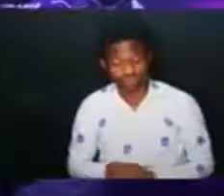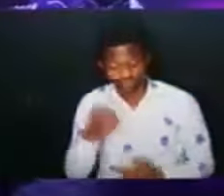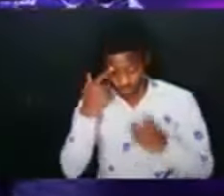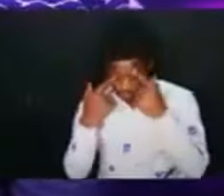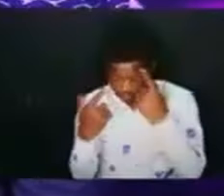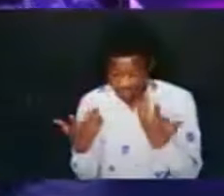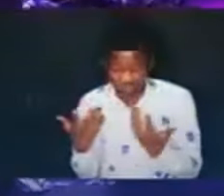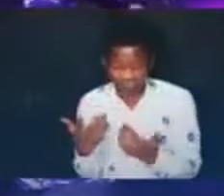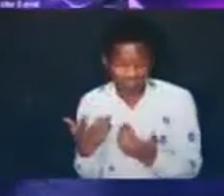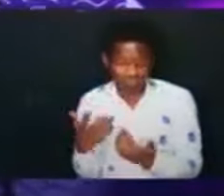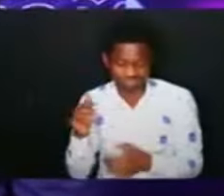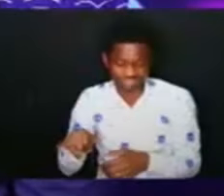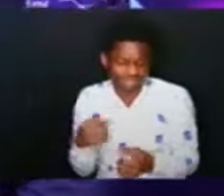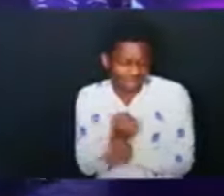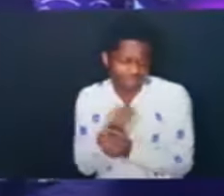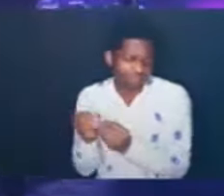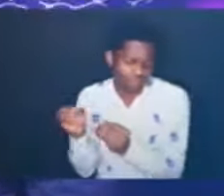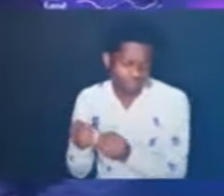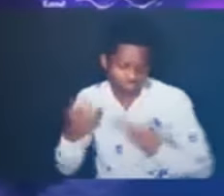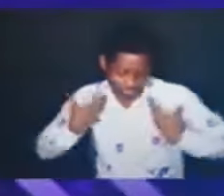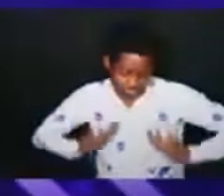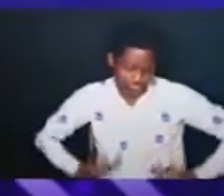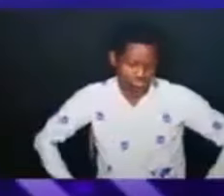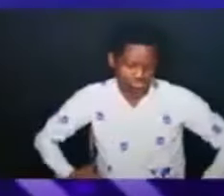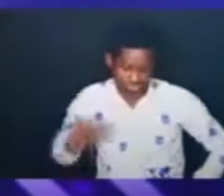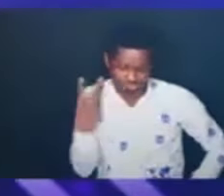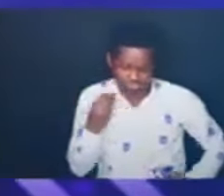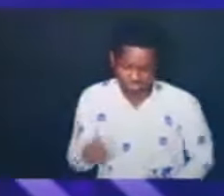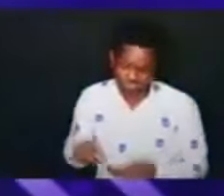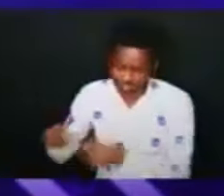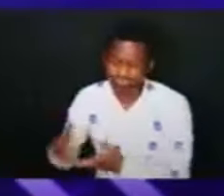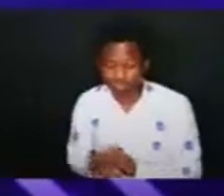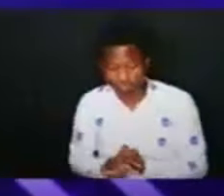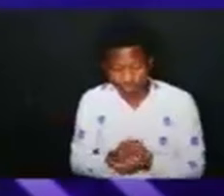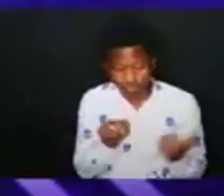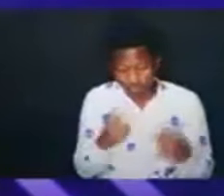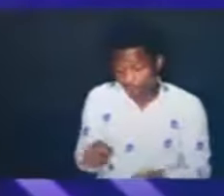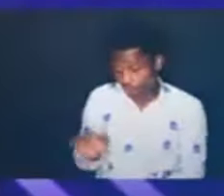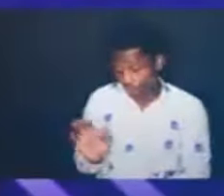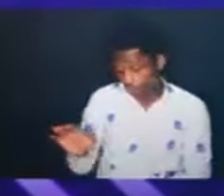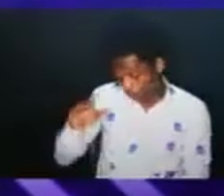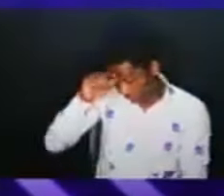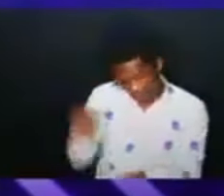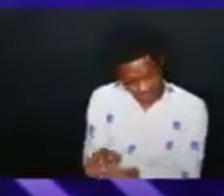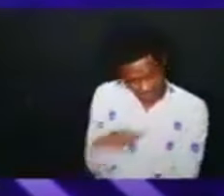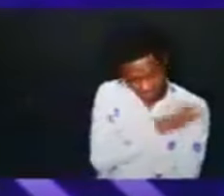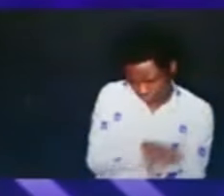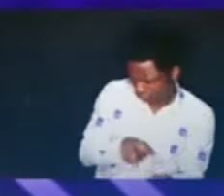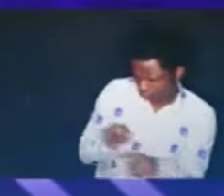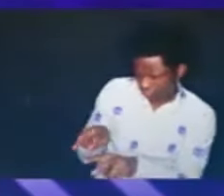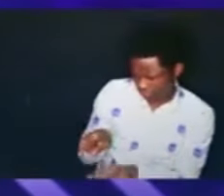nyina enti opampata karibi edemano. When his brothers saw that their father loved him more than any of